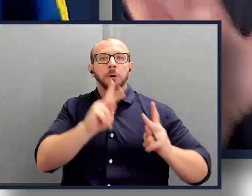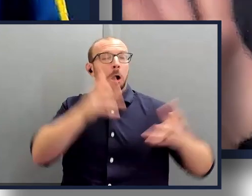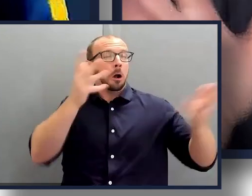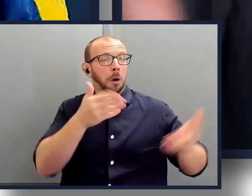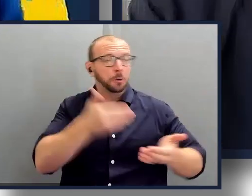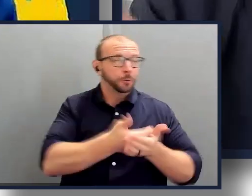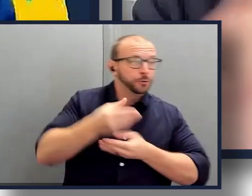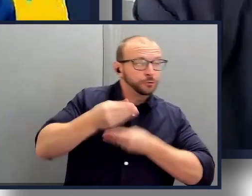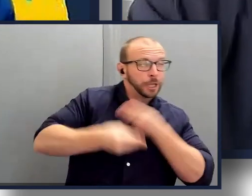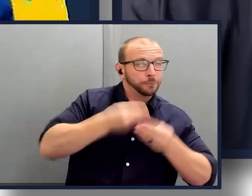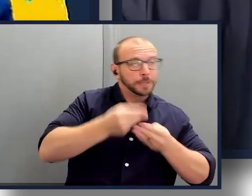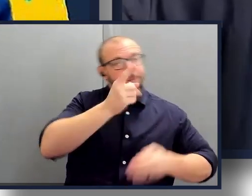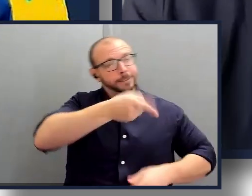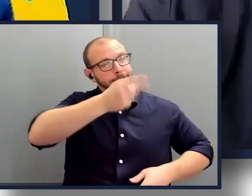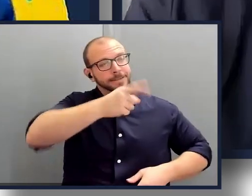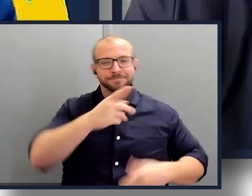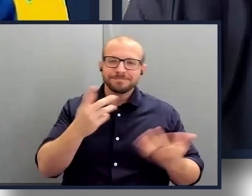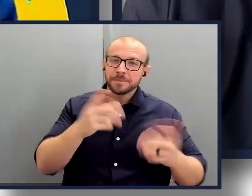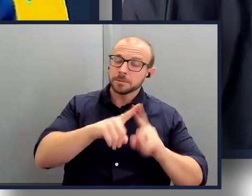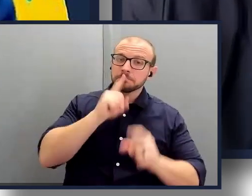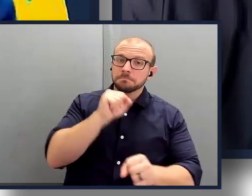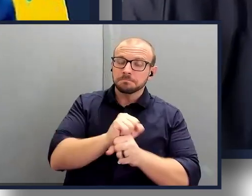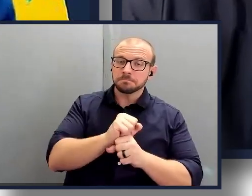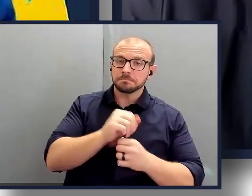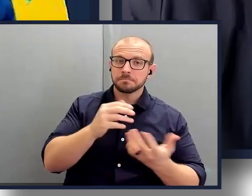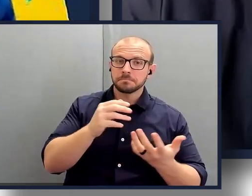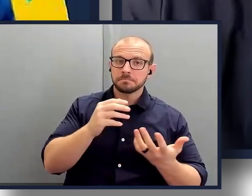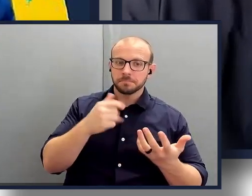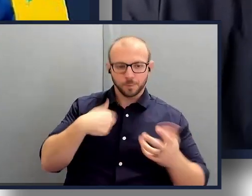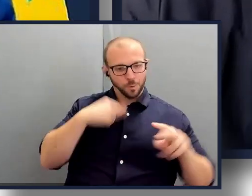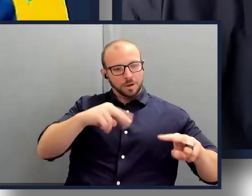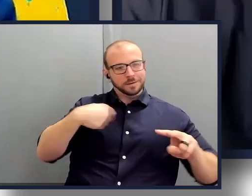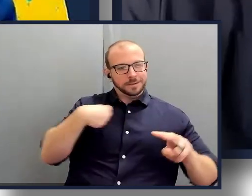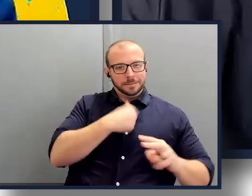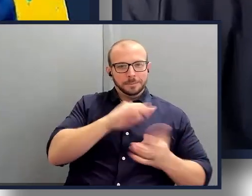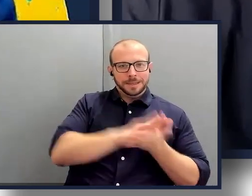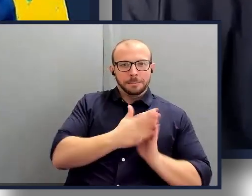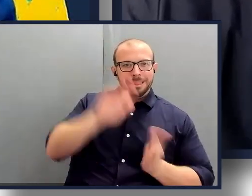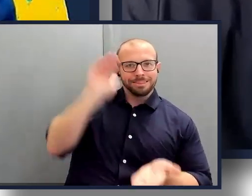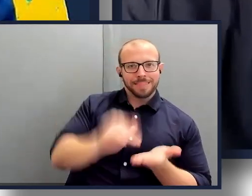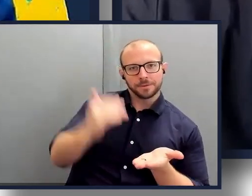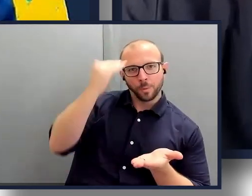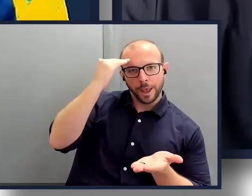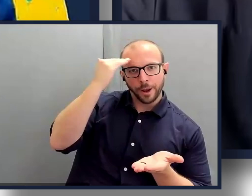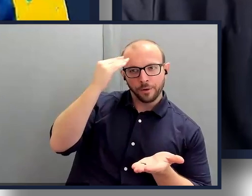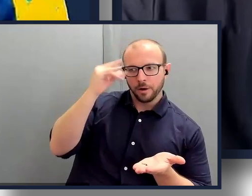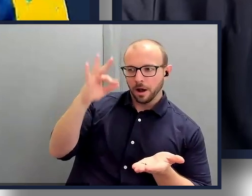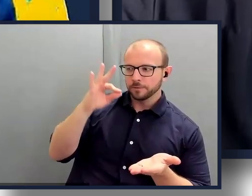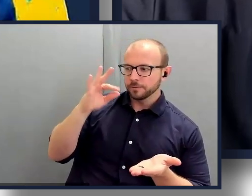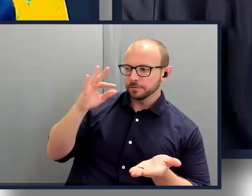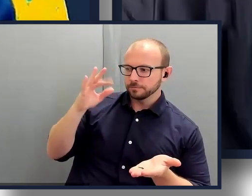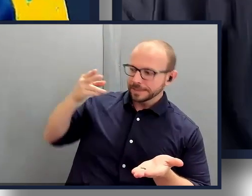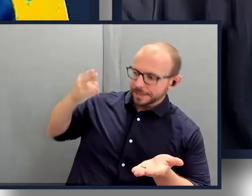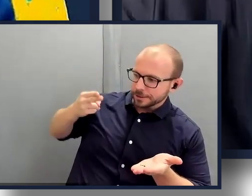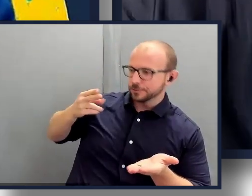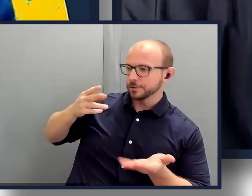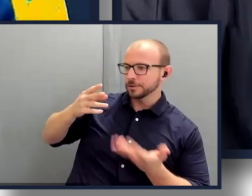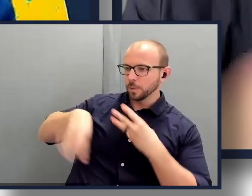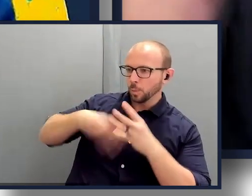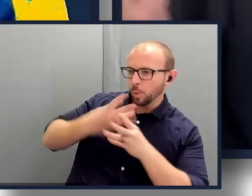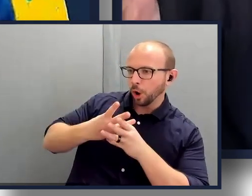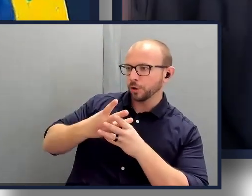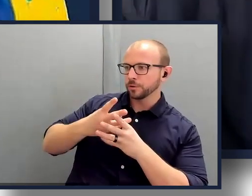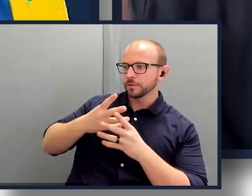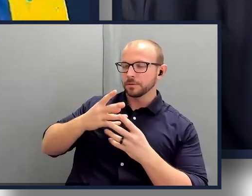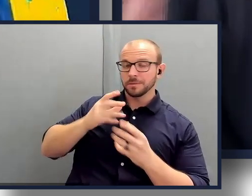blah blah, but it is a radically different information environment, and our